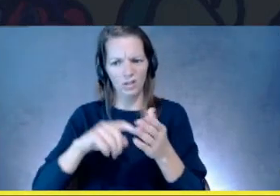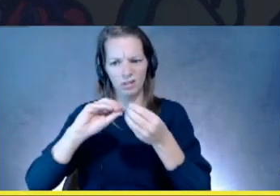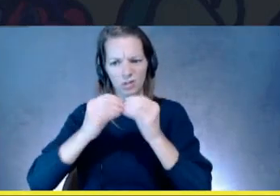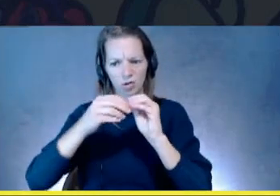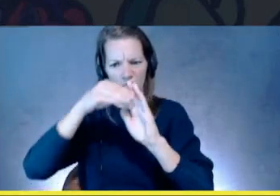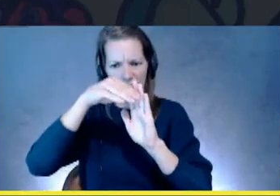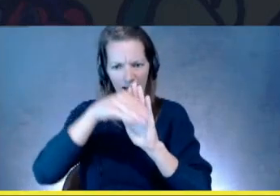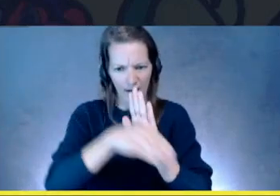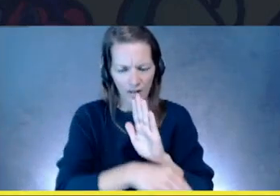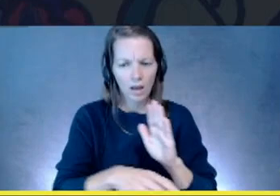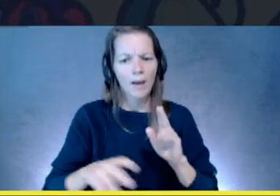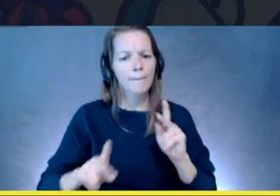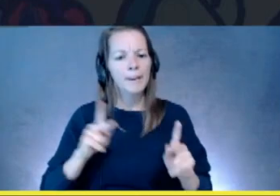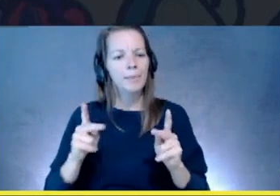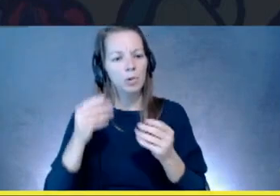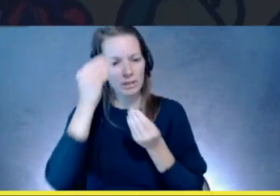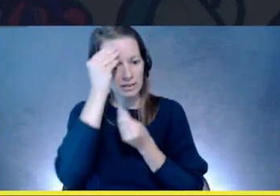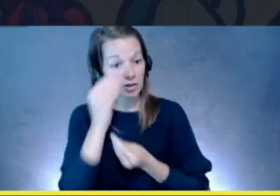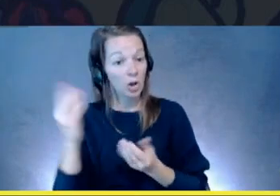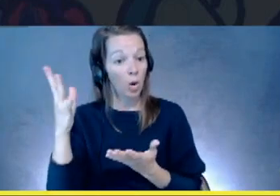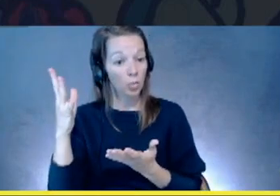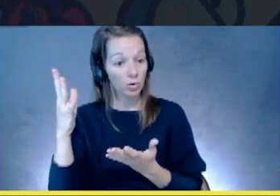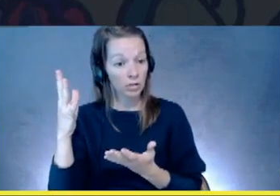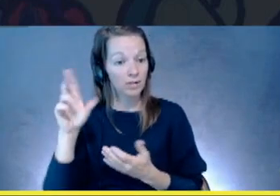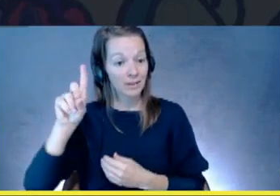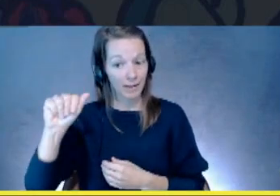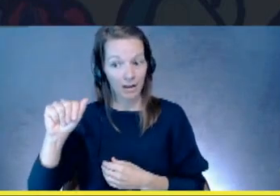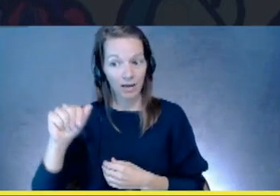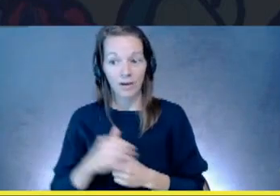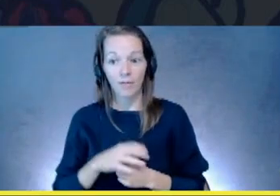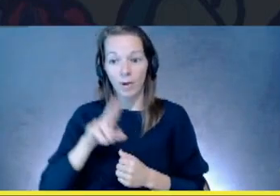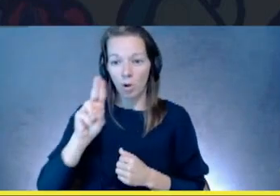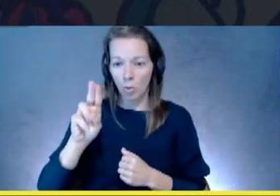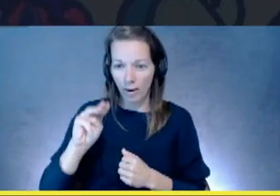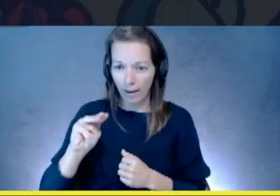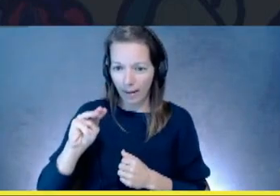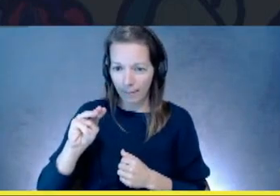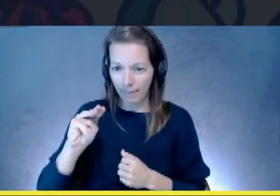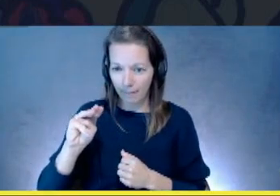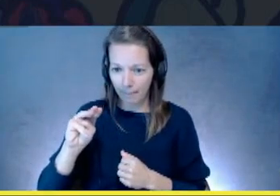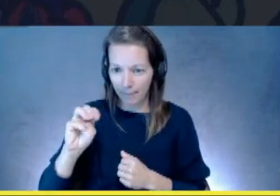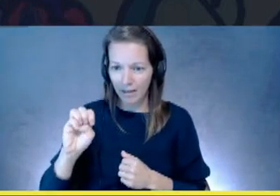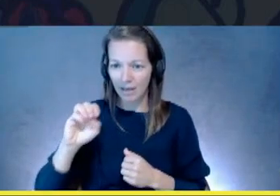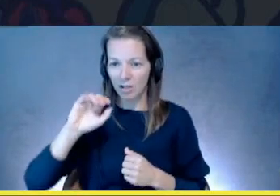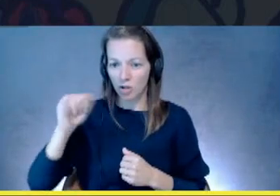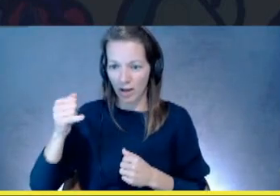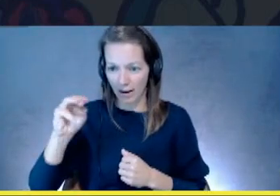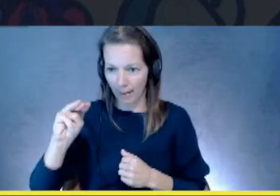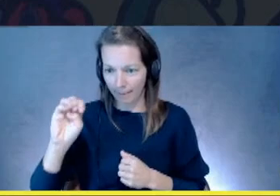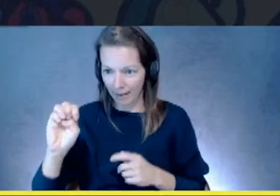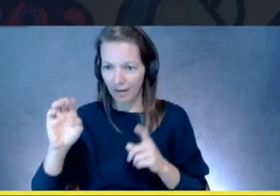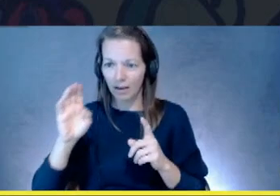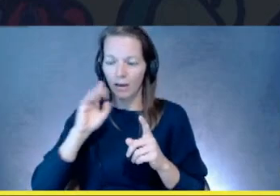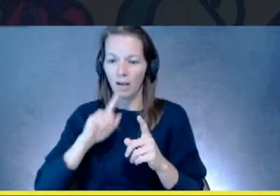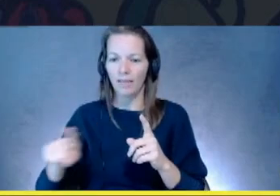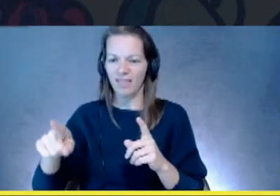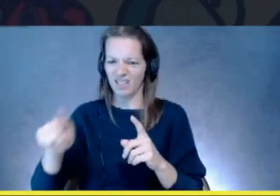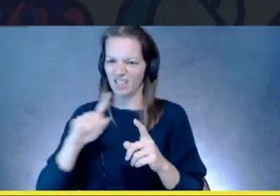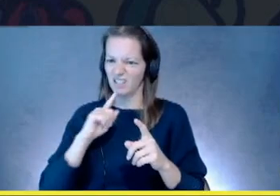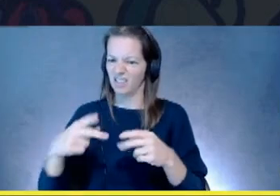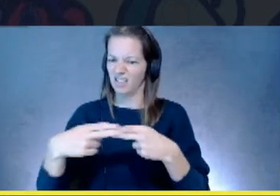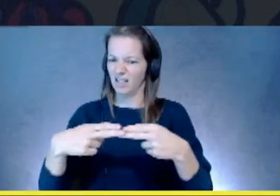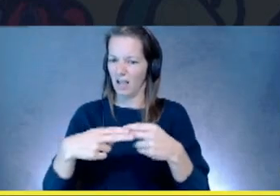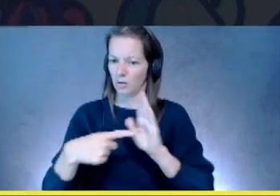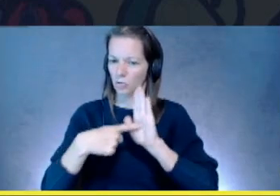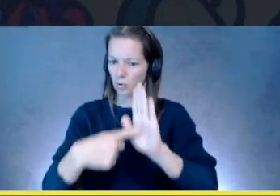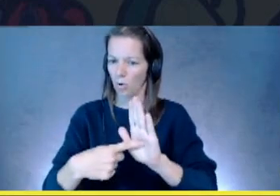disability from UME to GME and then into the practicing physician pathway. And as this slide outlines the various